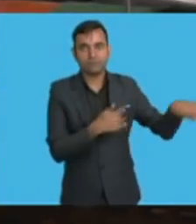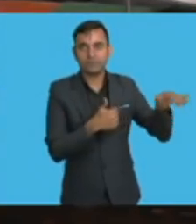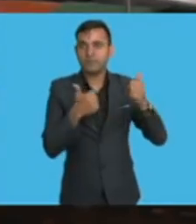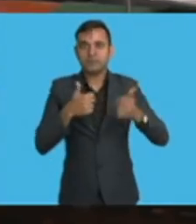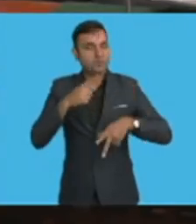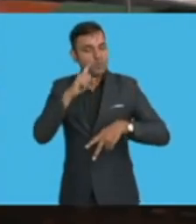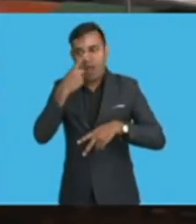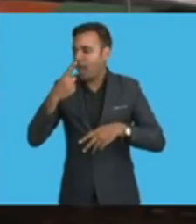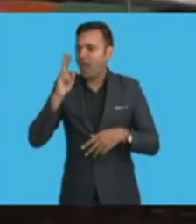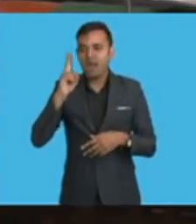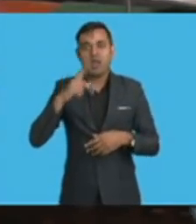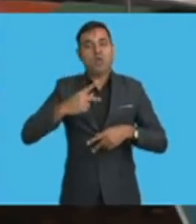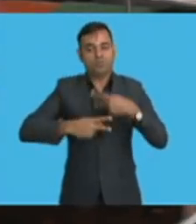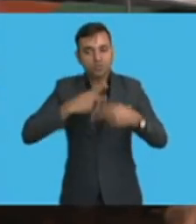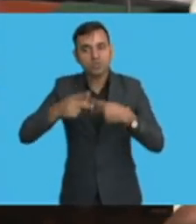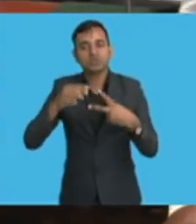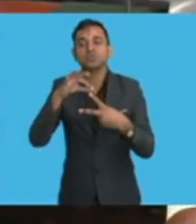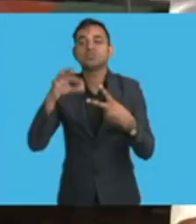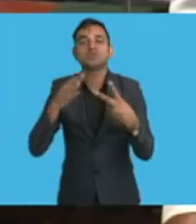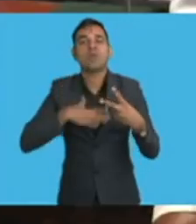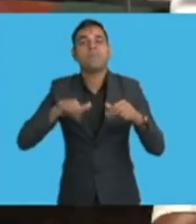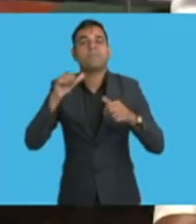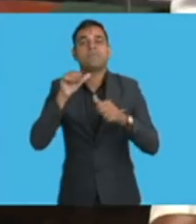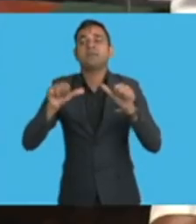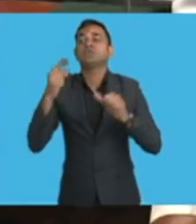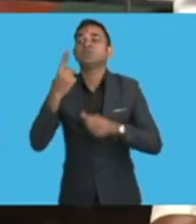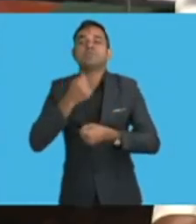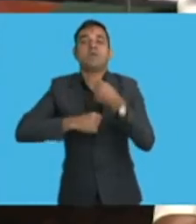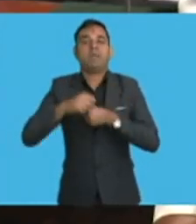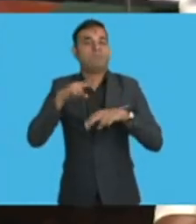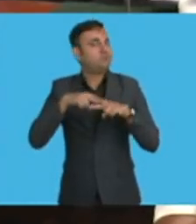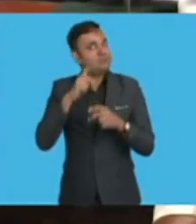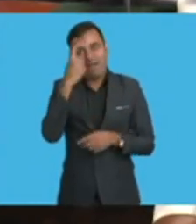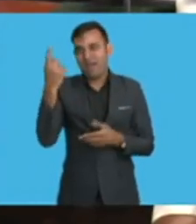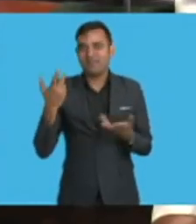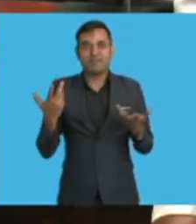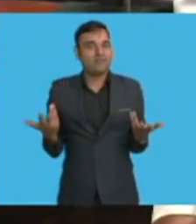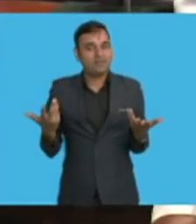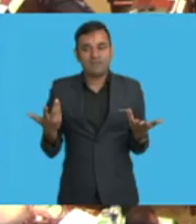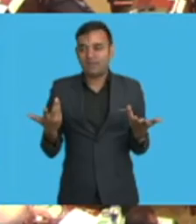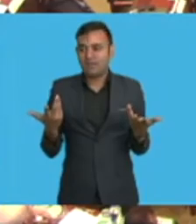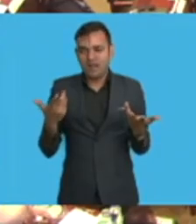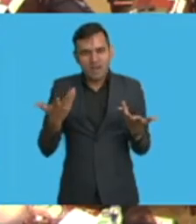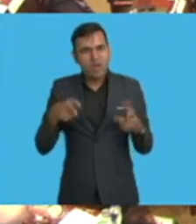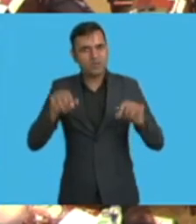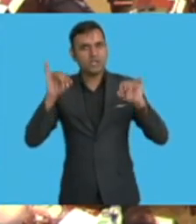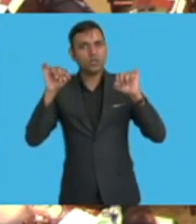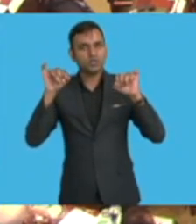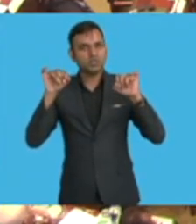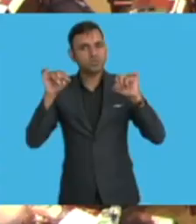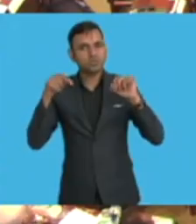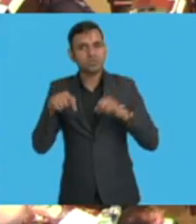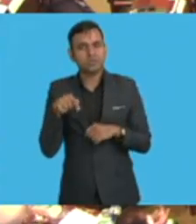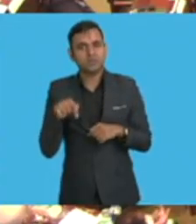But that is not the issue here, Madam Speaker. the issue whether